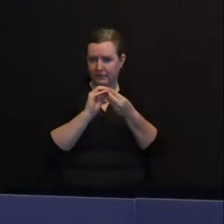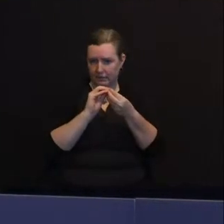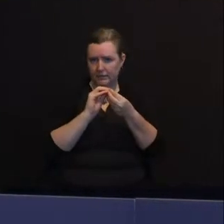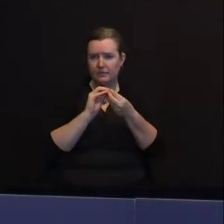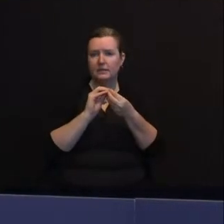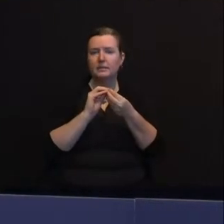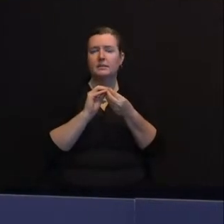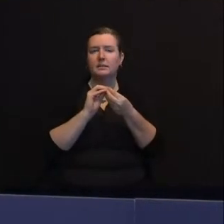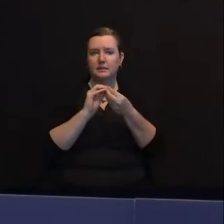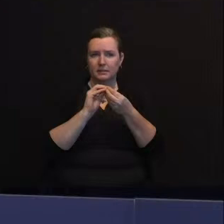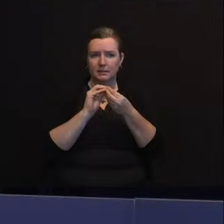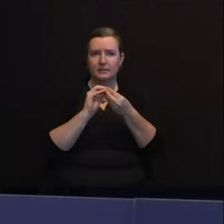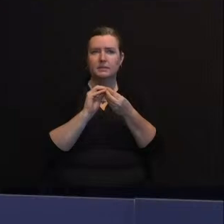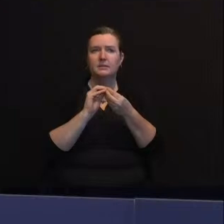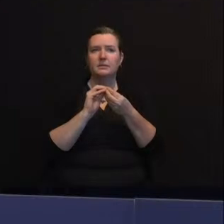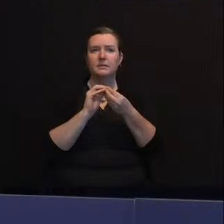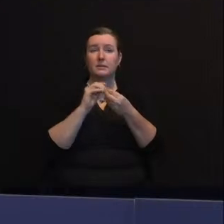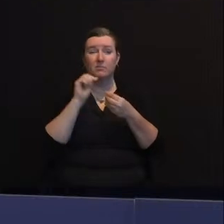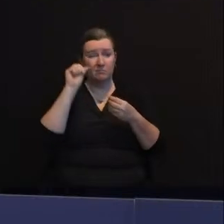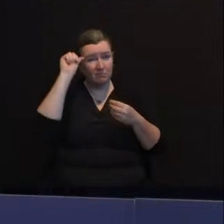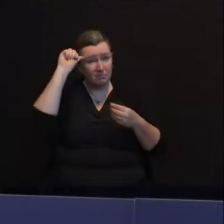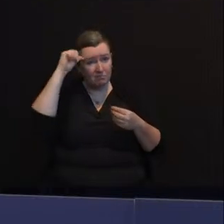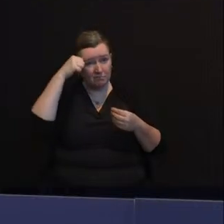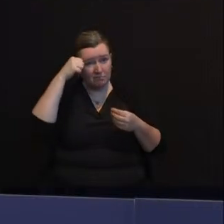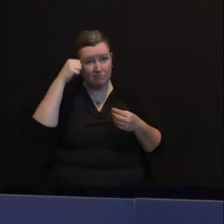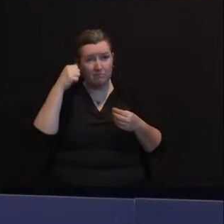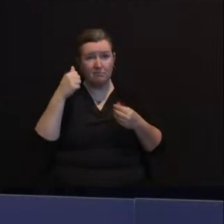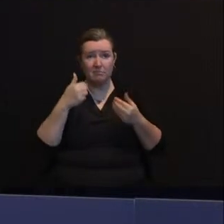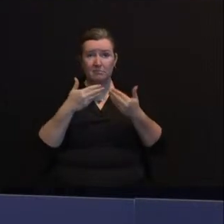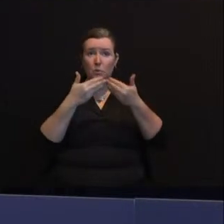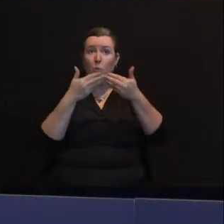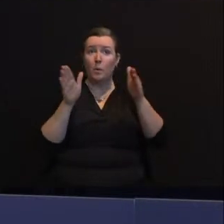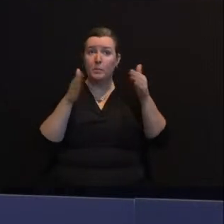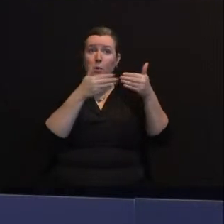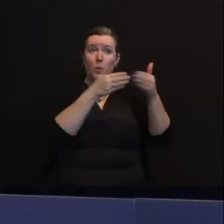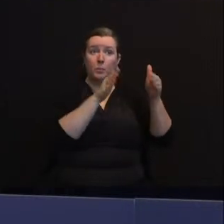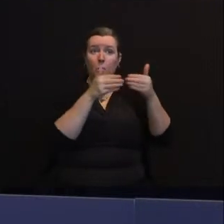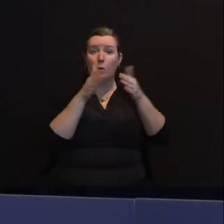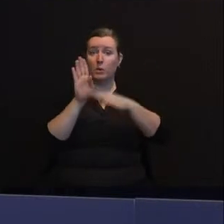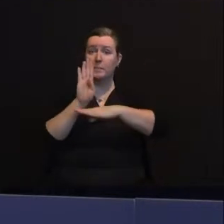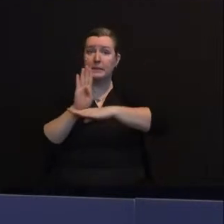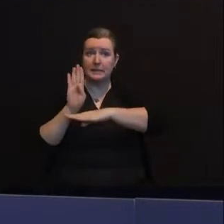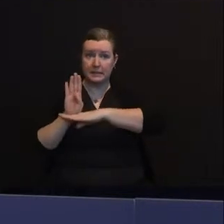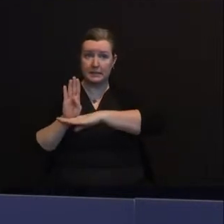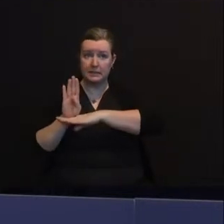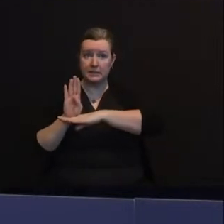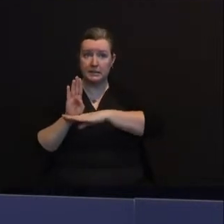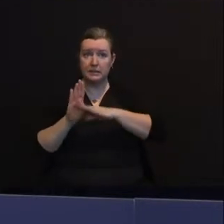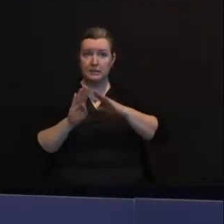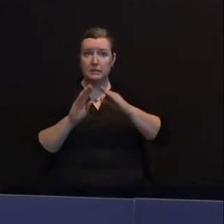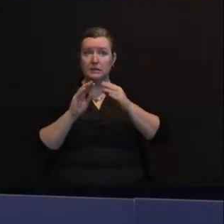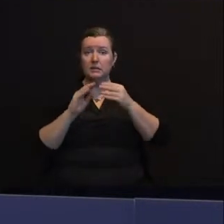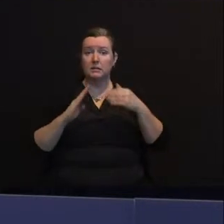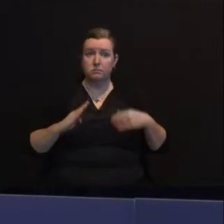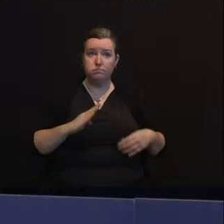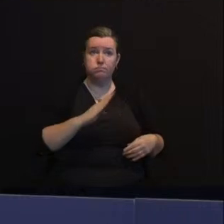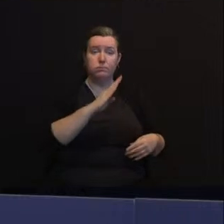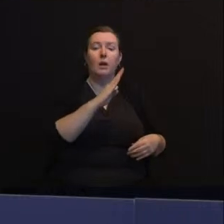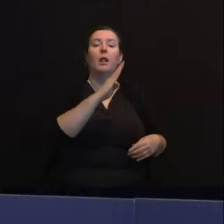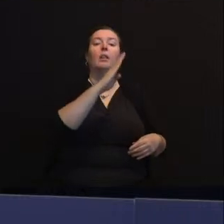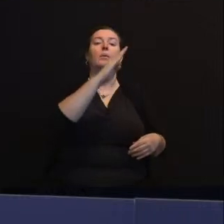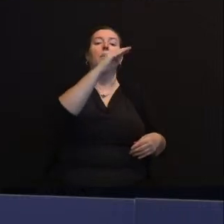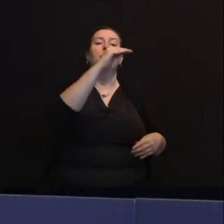first started opening up certain activities. We've seen a slight peak up, then recovery, slight tick up,